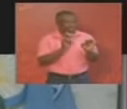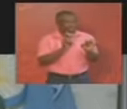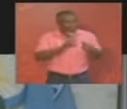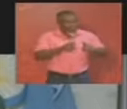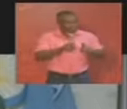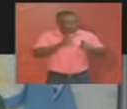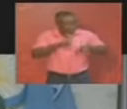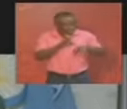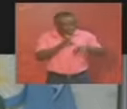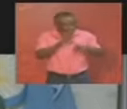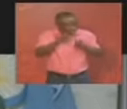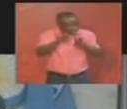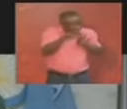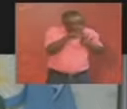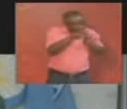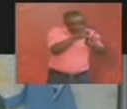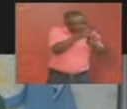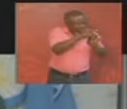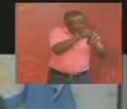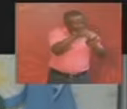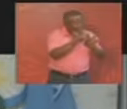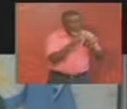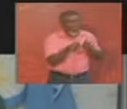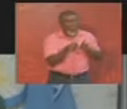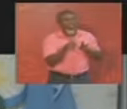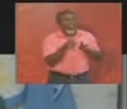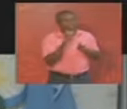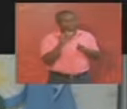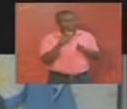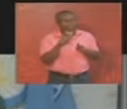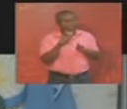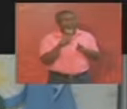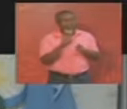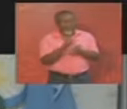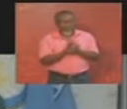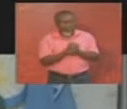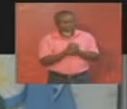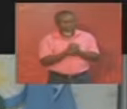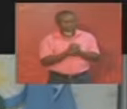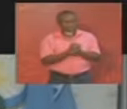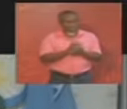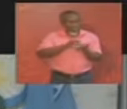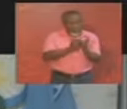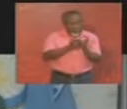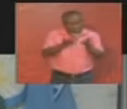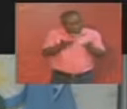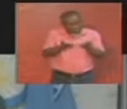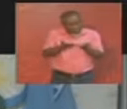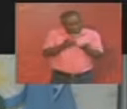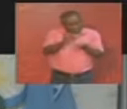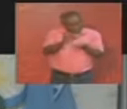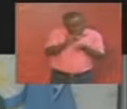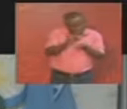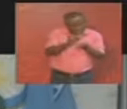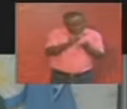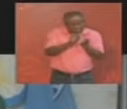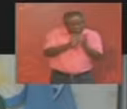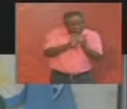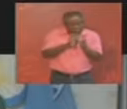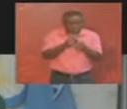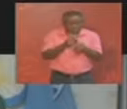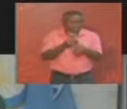with COVID-19, not have any symptoms. A lot of people just have very mild symptoms and still spread it. So the